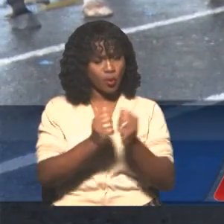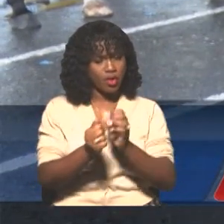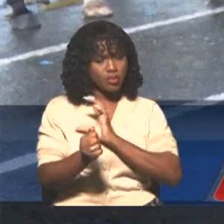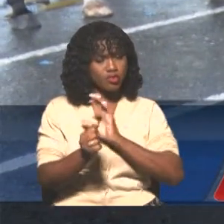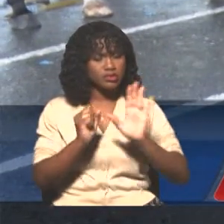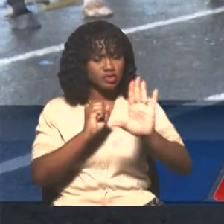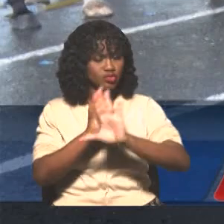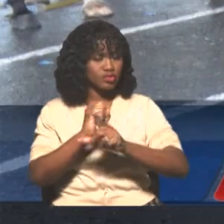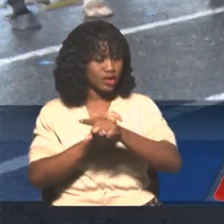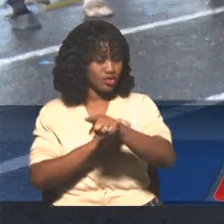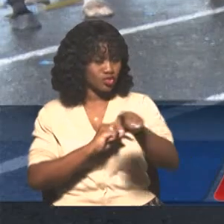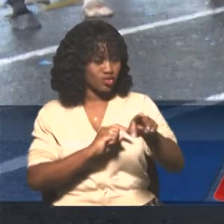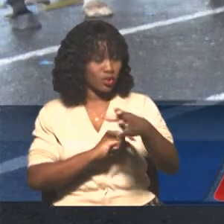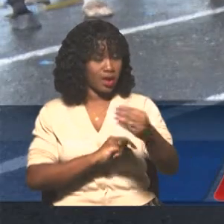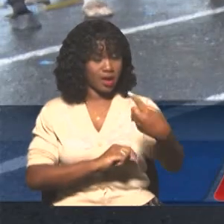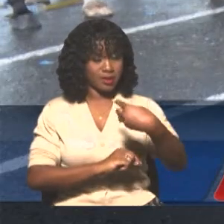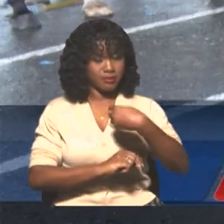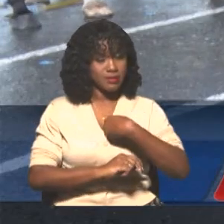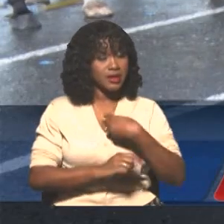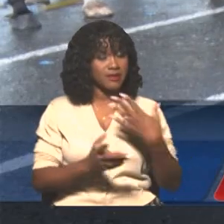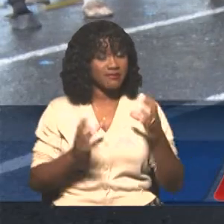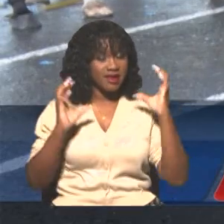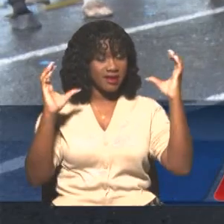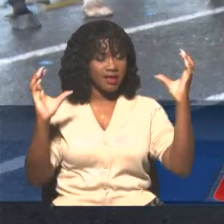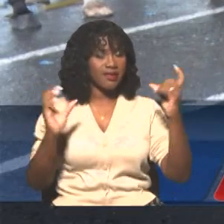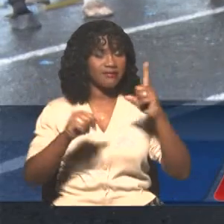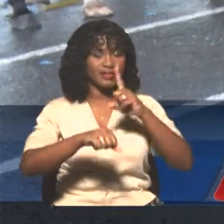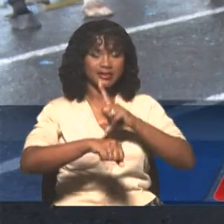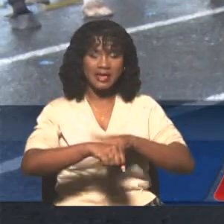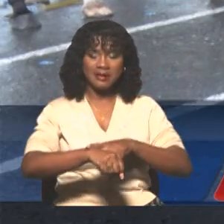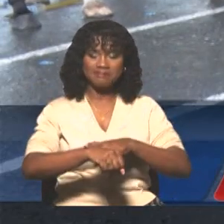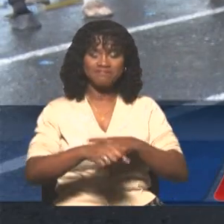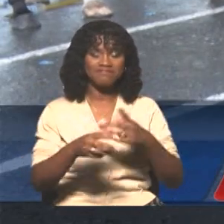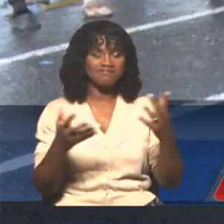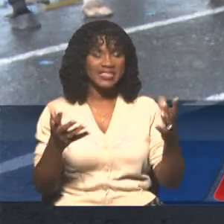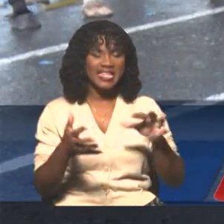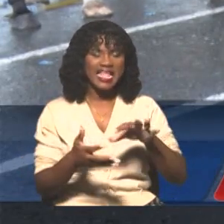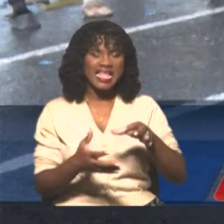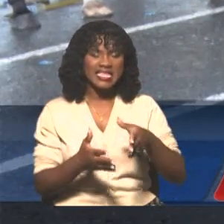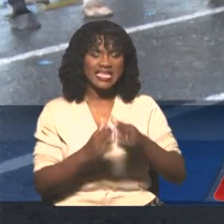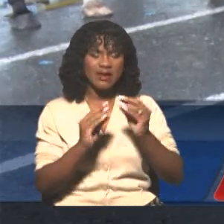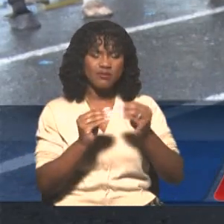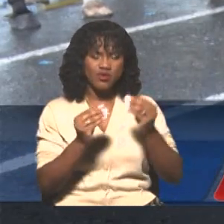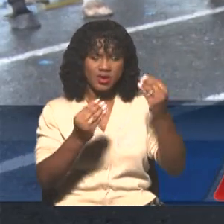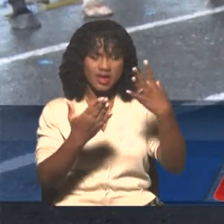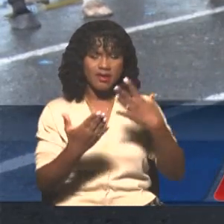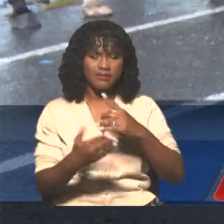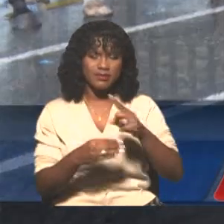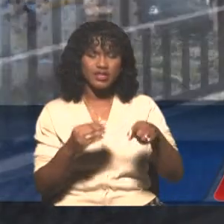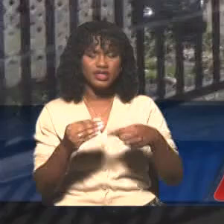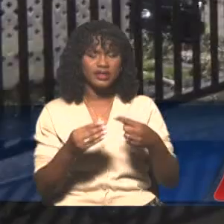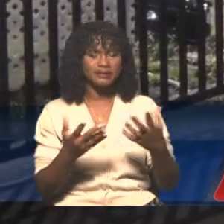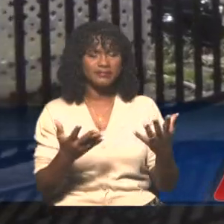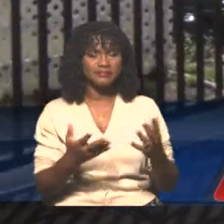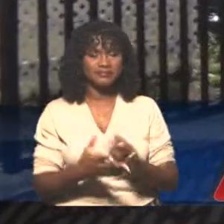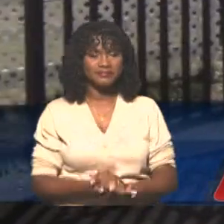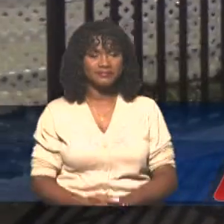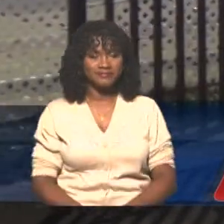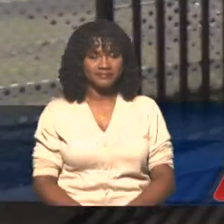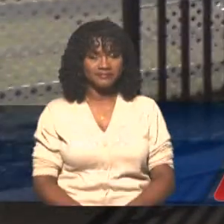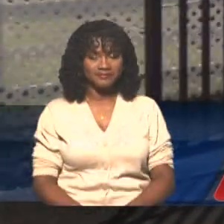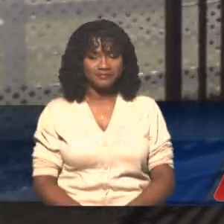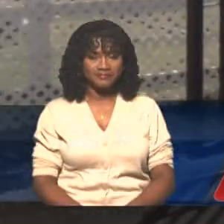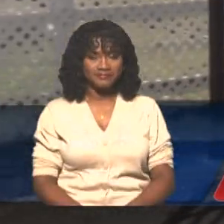you and me at carnival time. So let's find out more about the Mounted and Canine Branch tonight.